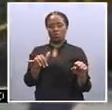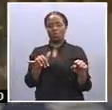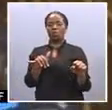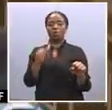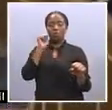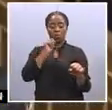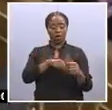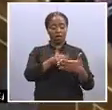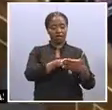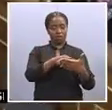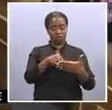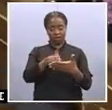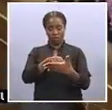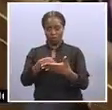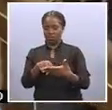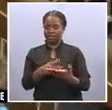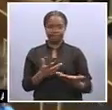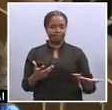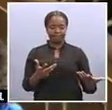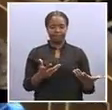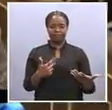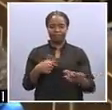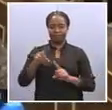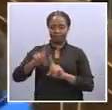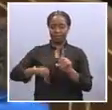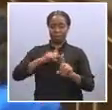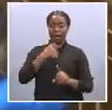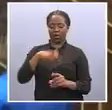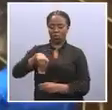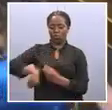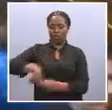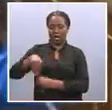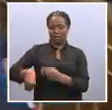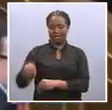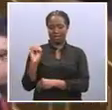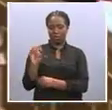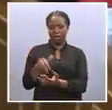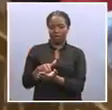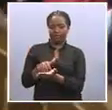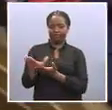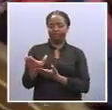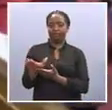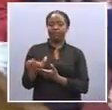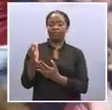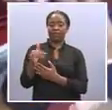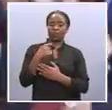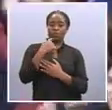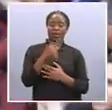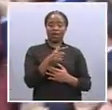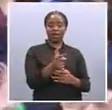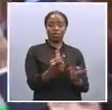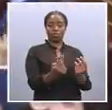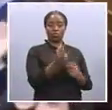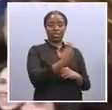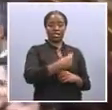a parliamentary confidence vote triggered by a long-running corruption trial which included members of his own party. Experts say Sanchez's